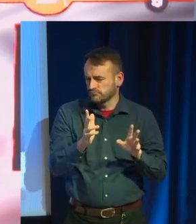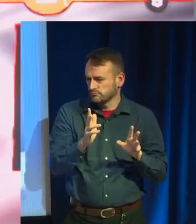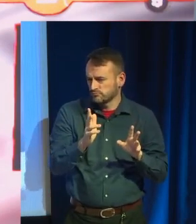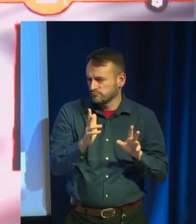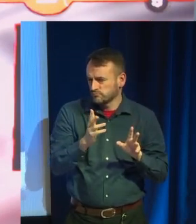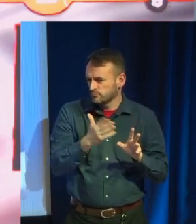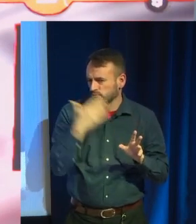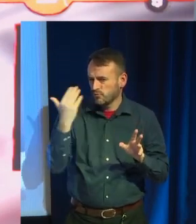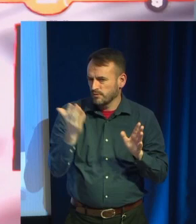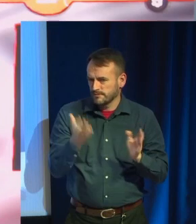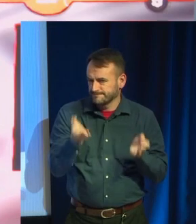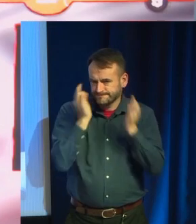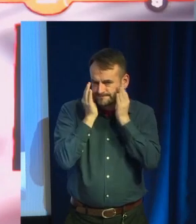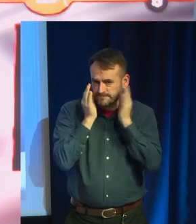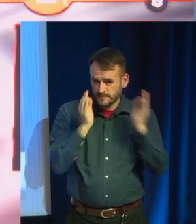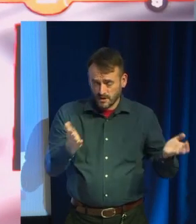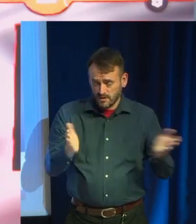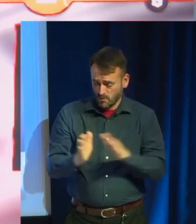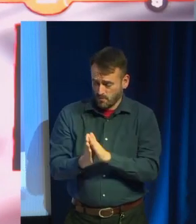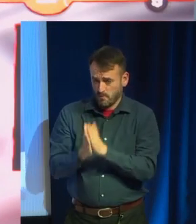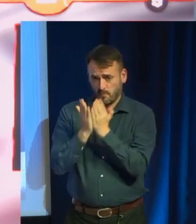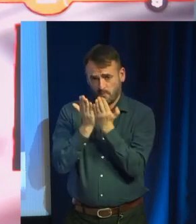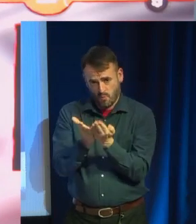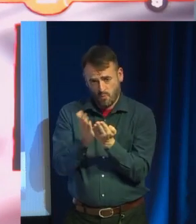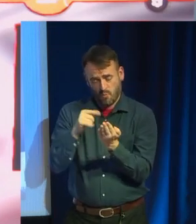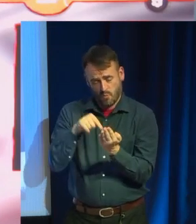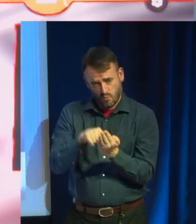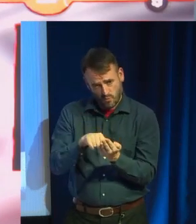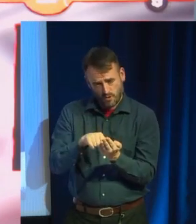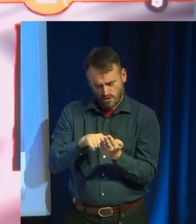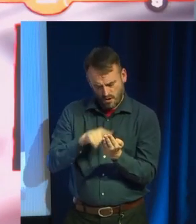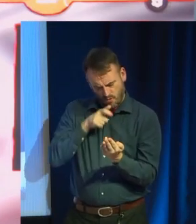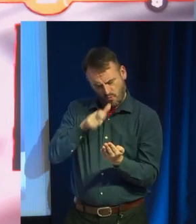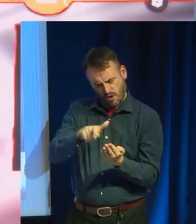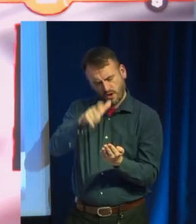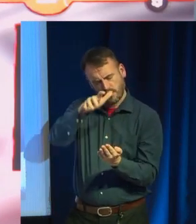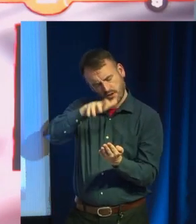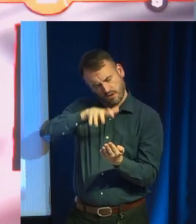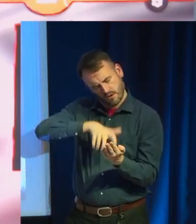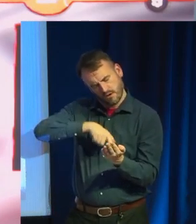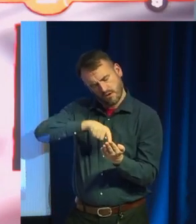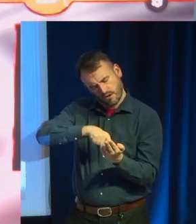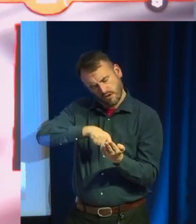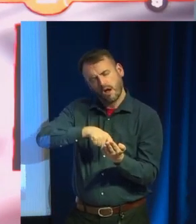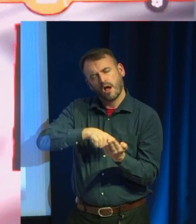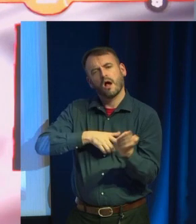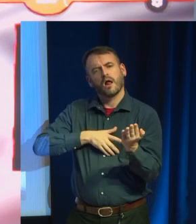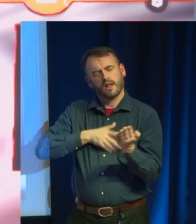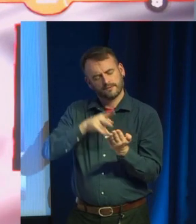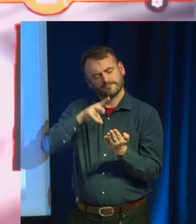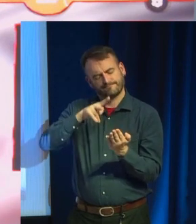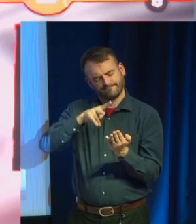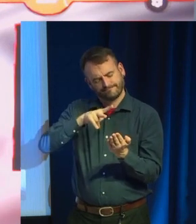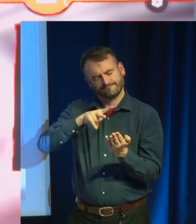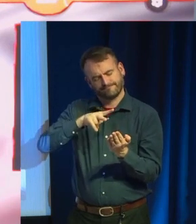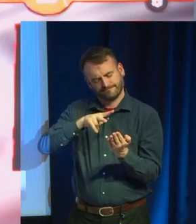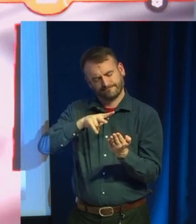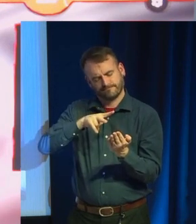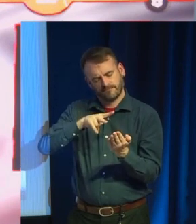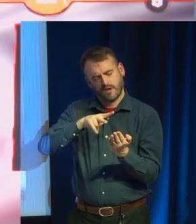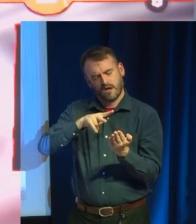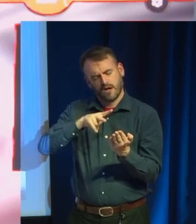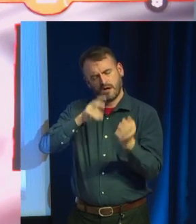the front of the book, you read the words, and then slowly while reading it, you will start to get an idea of